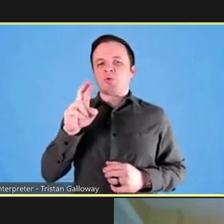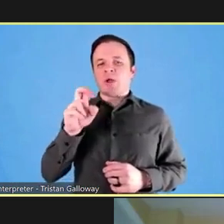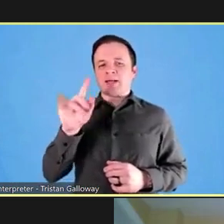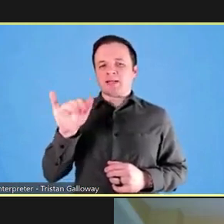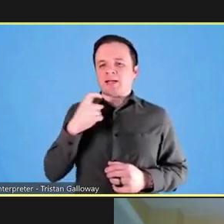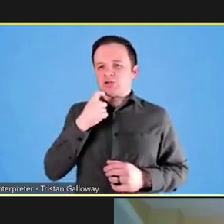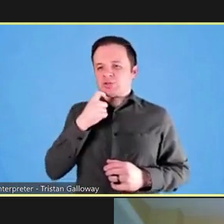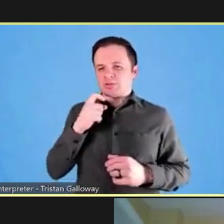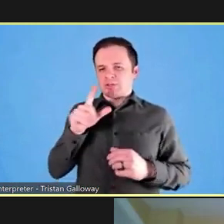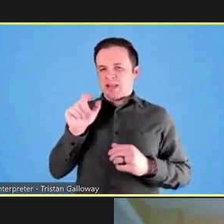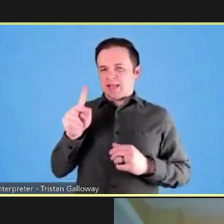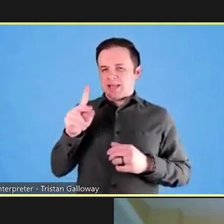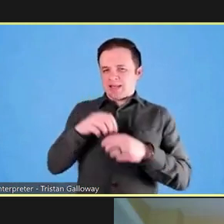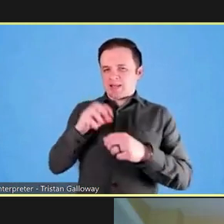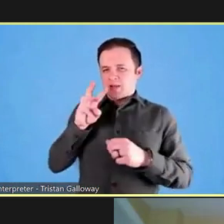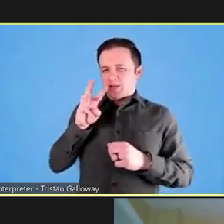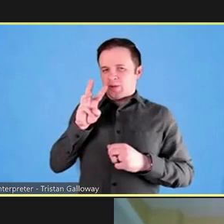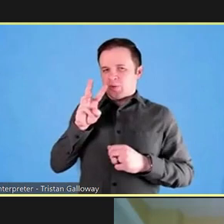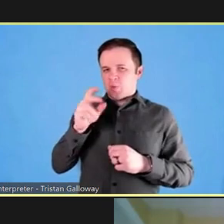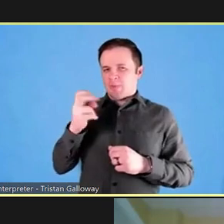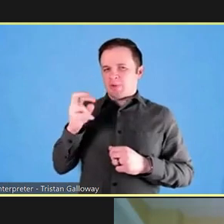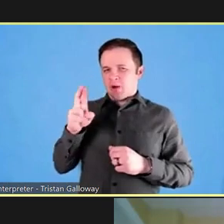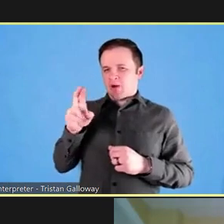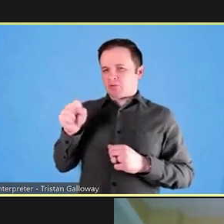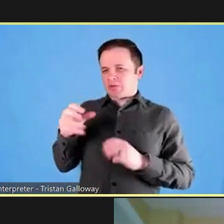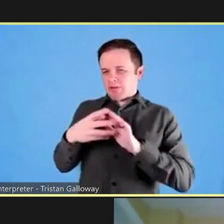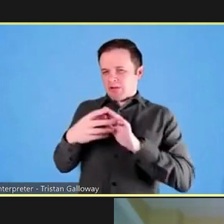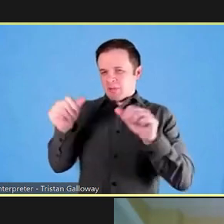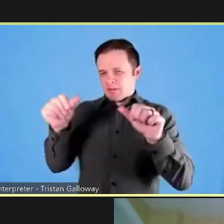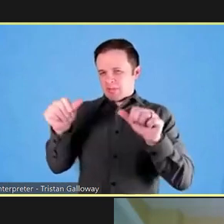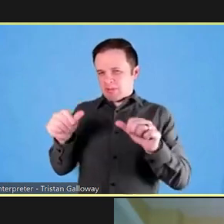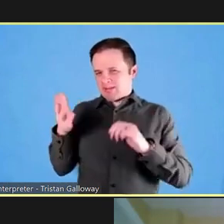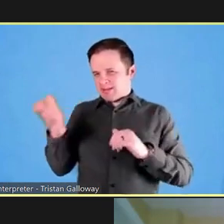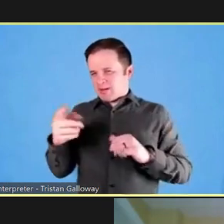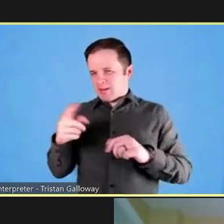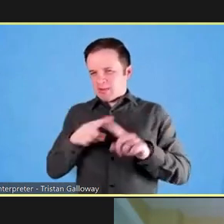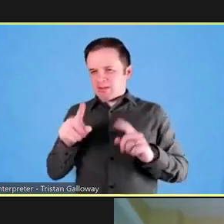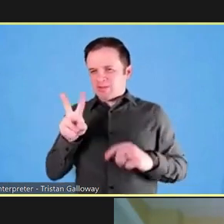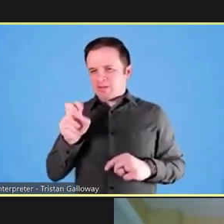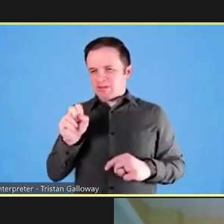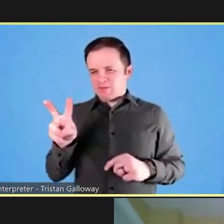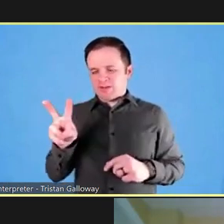a short little link, but you might be able to copy it and paste it, but it's on the VSV